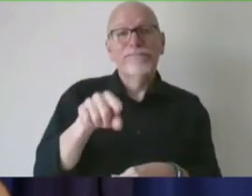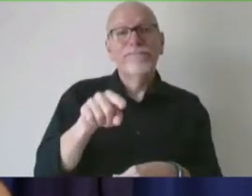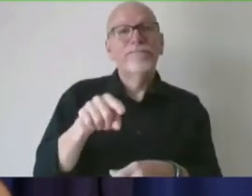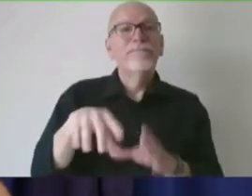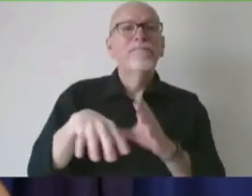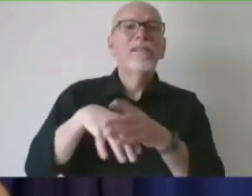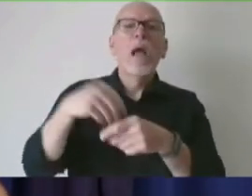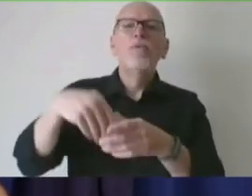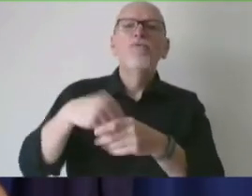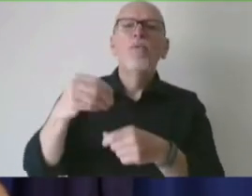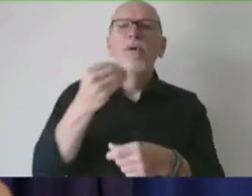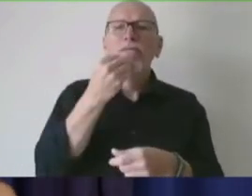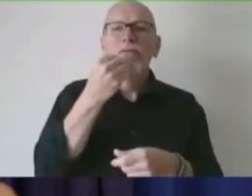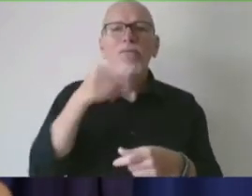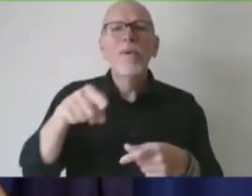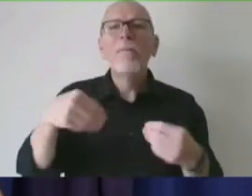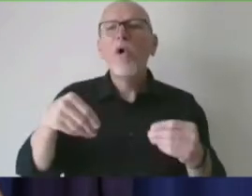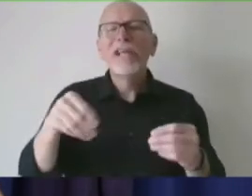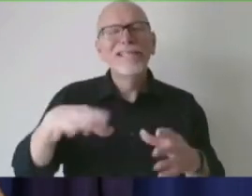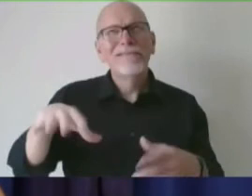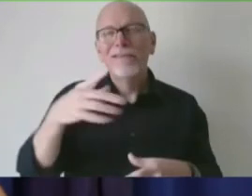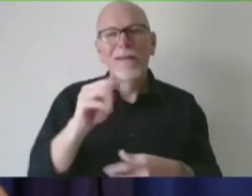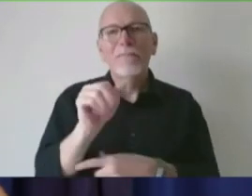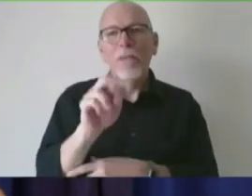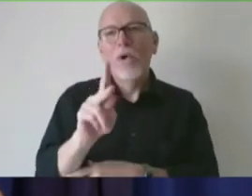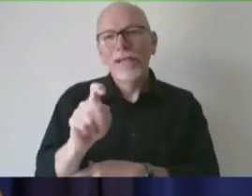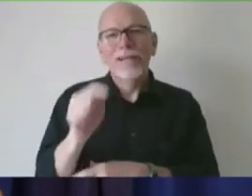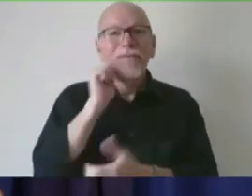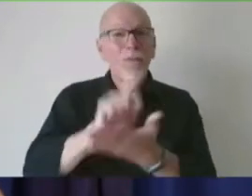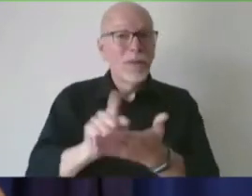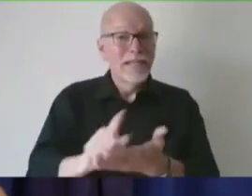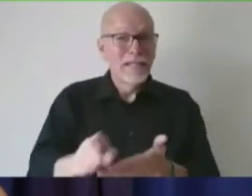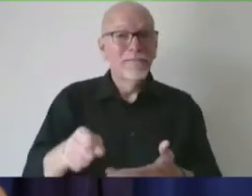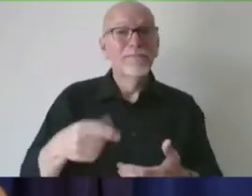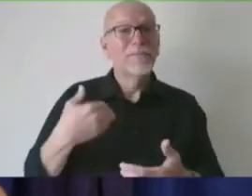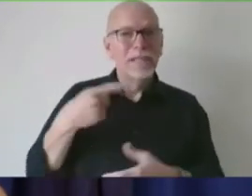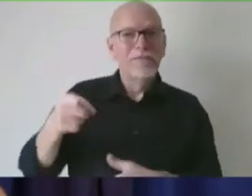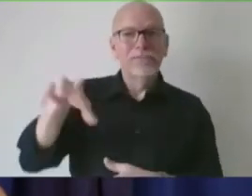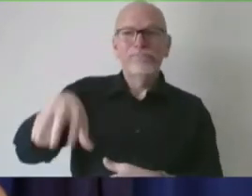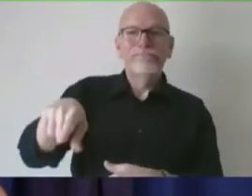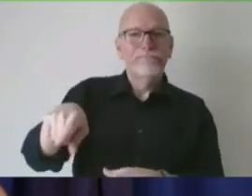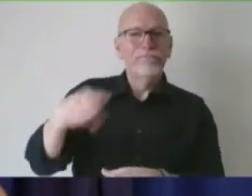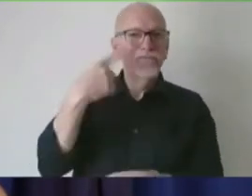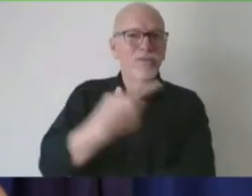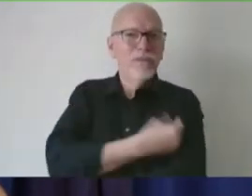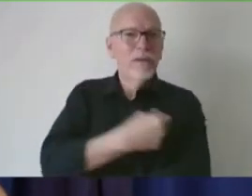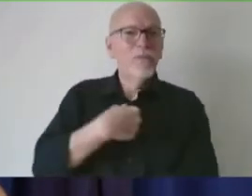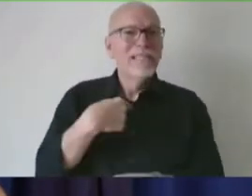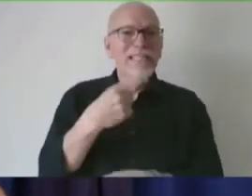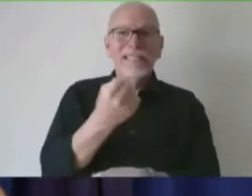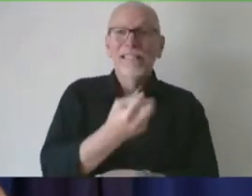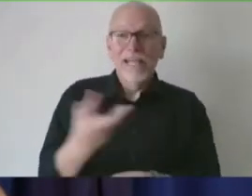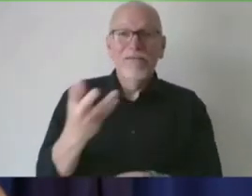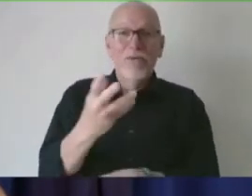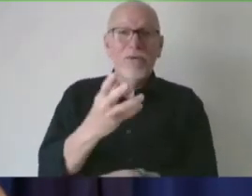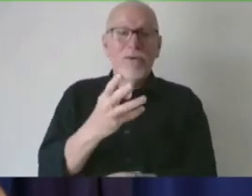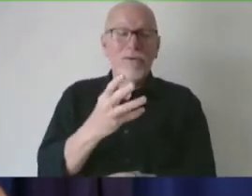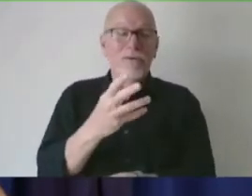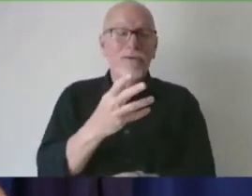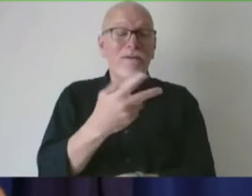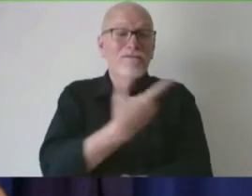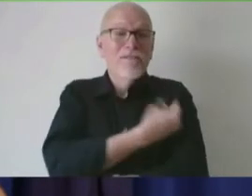outdoor food. The market, market, the open market every yes, week. every week. So we've done several vaccine clinics right here in the government